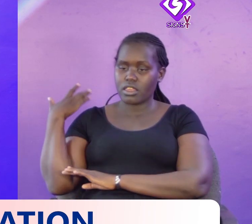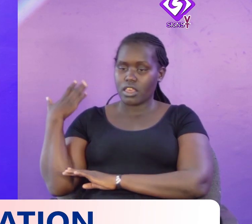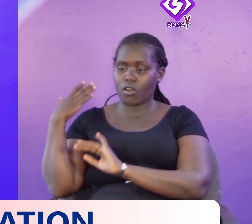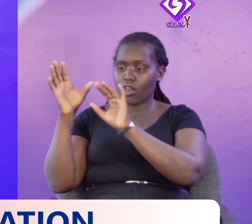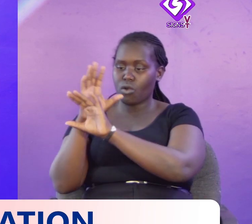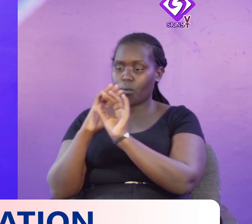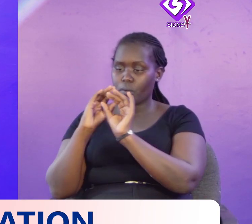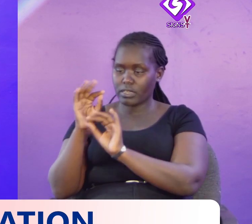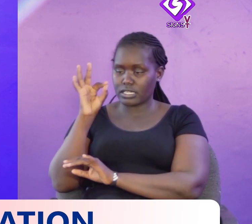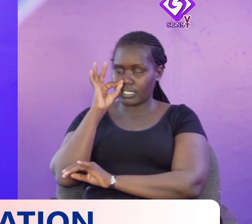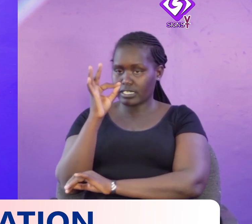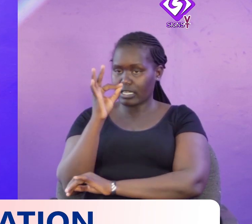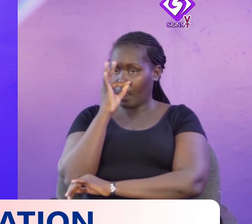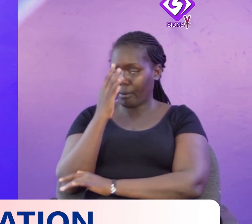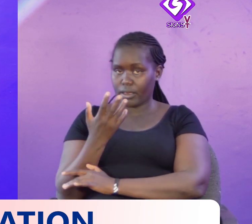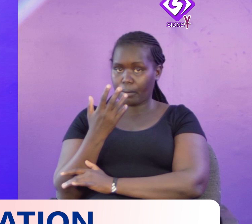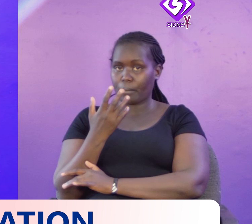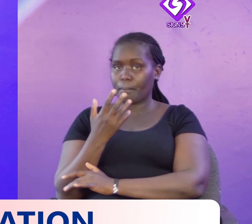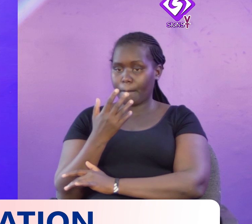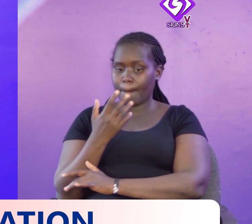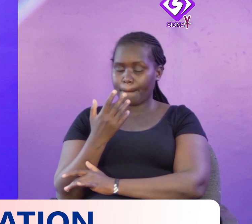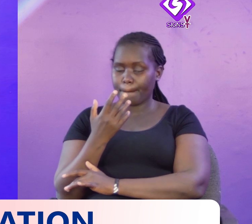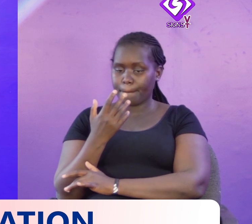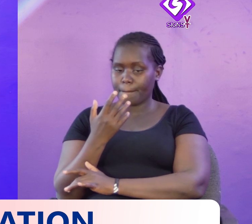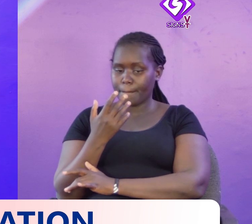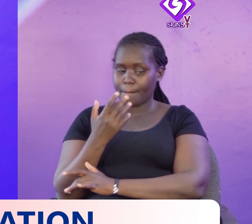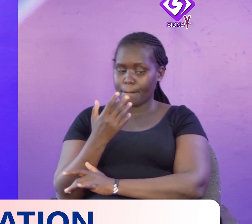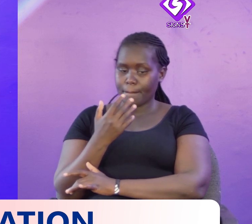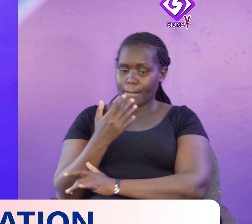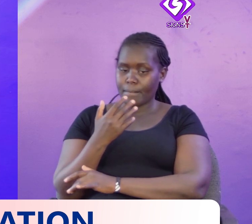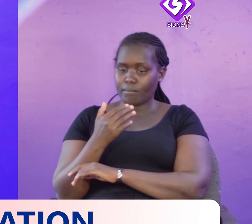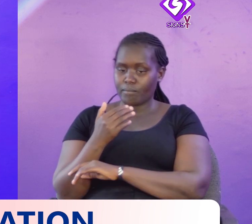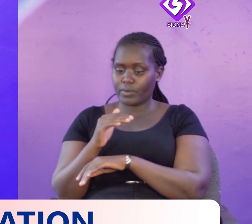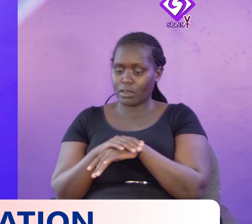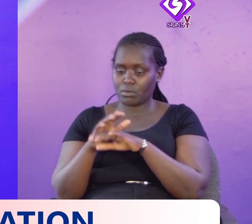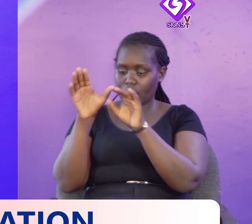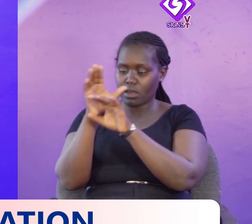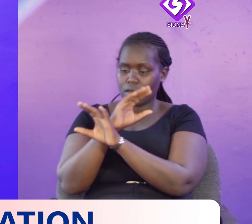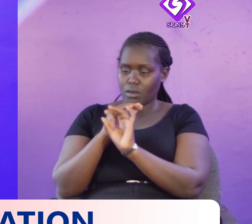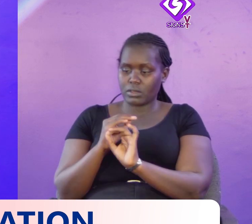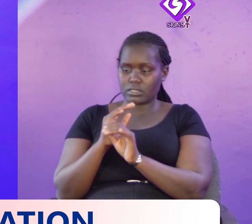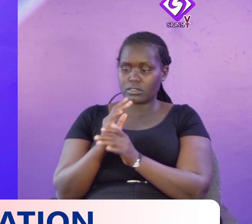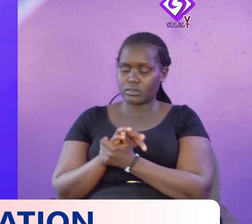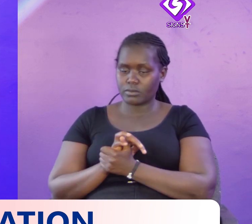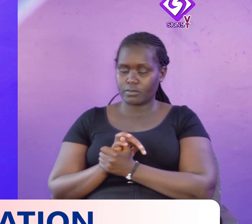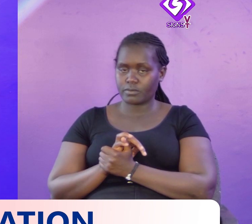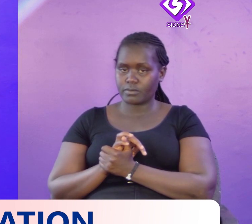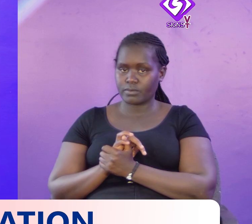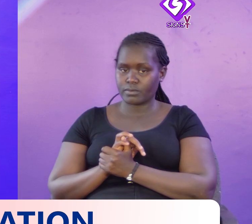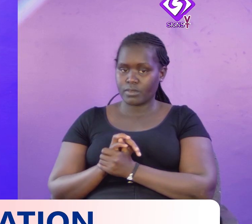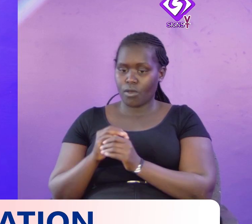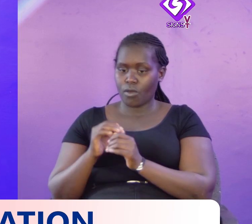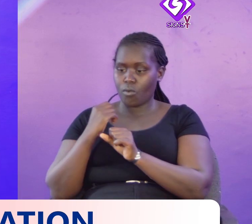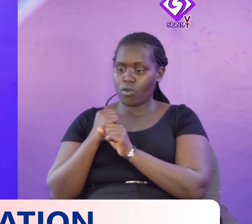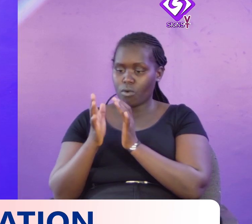President Mwai Kibaki being a role model of a good president, and he worked with Baba.